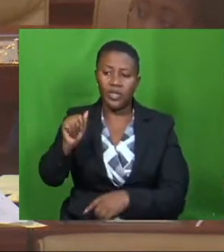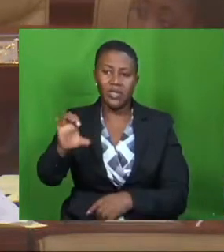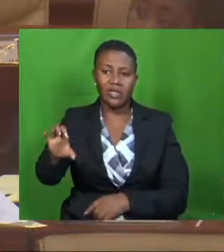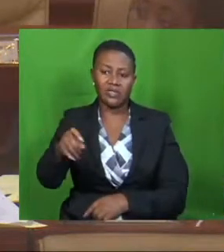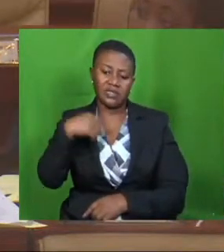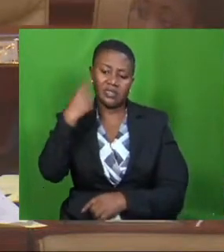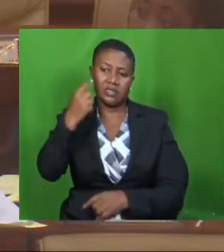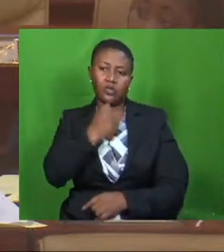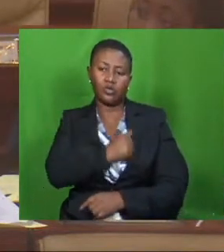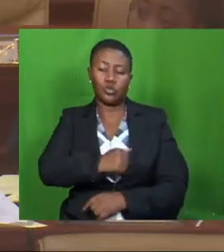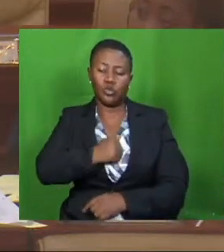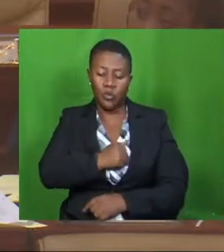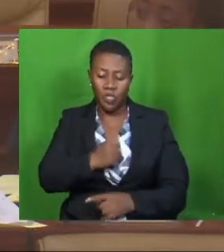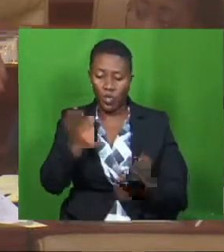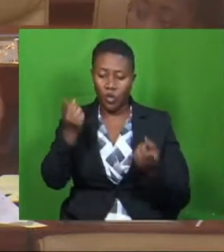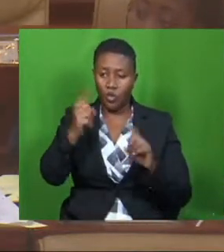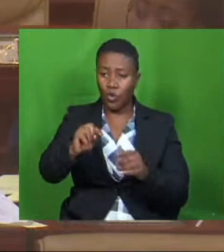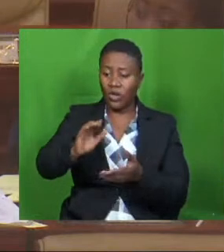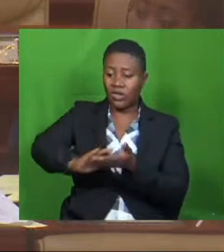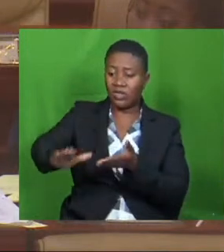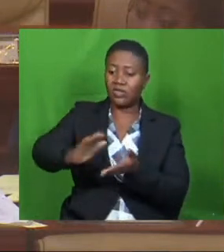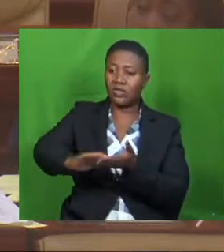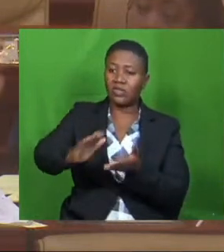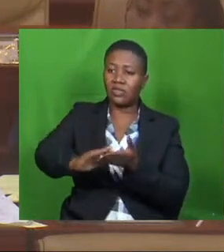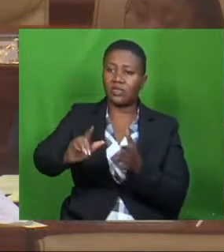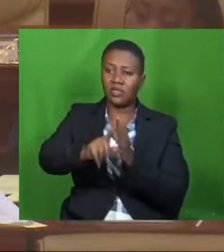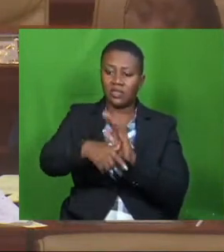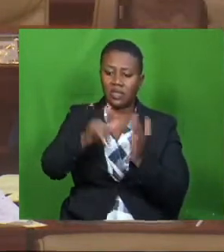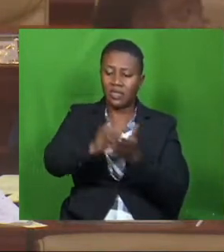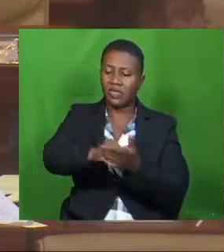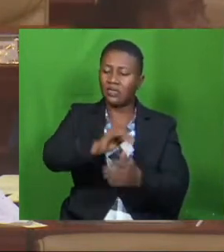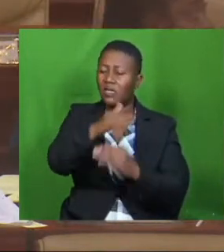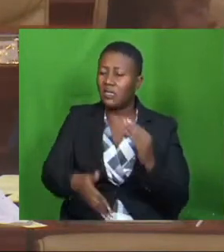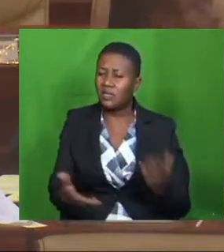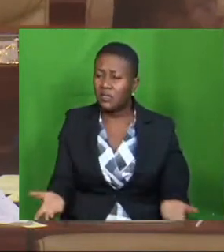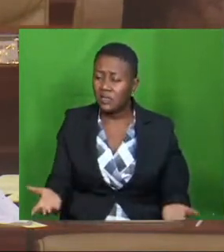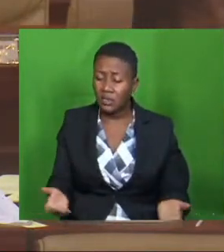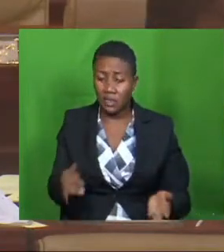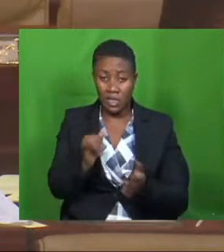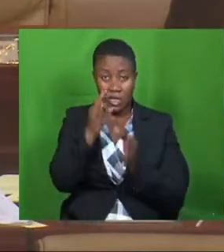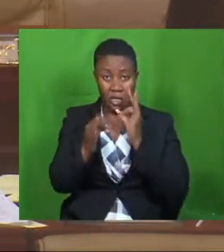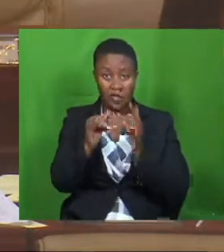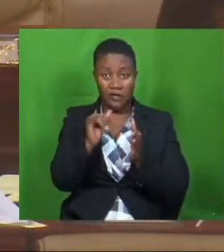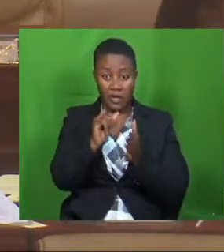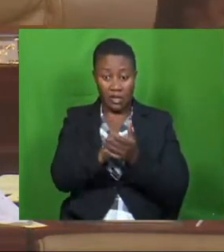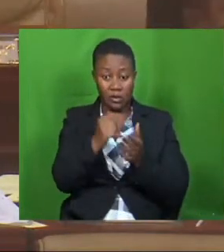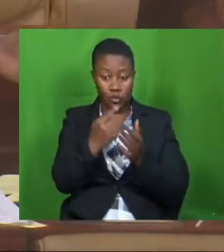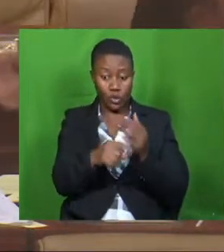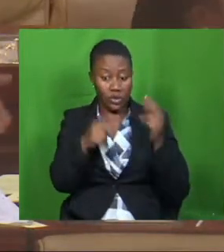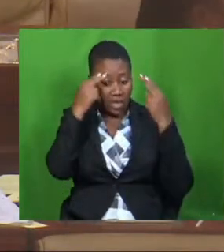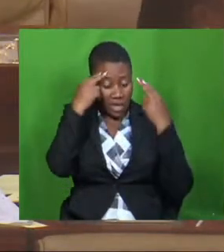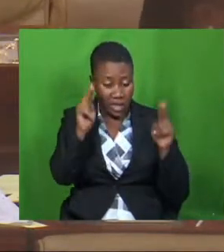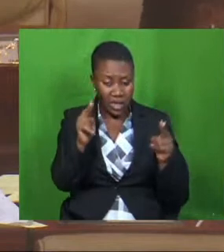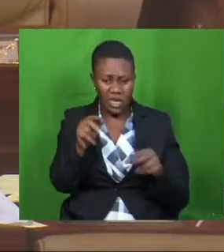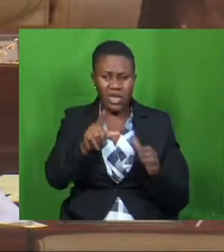761 talks about inappropriate method of procurement. Yes, we discovered